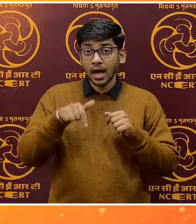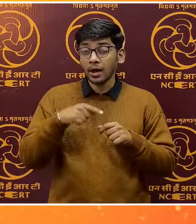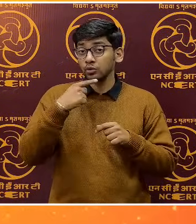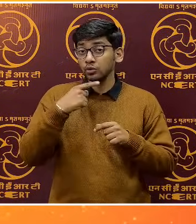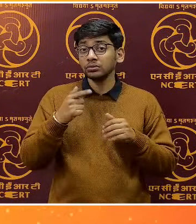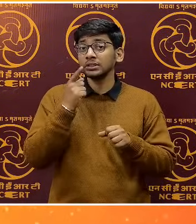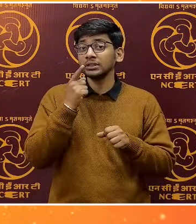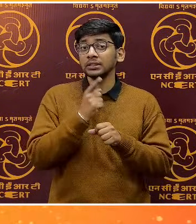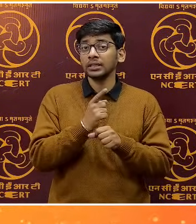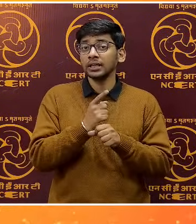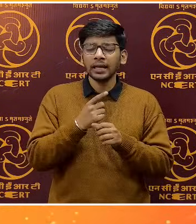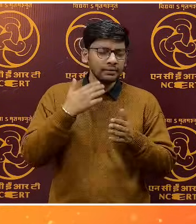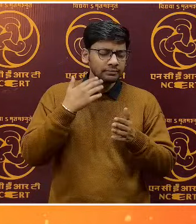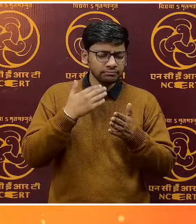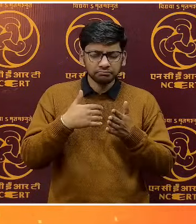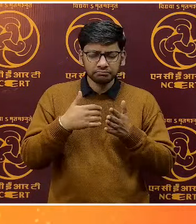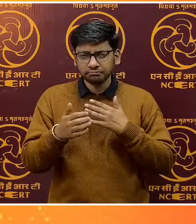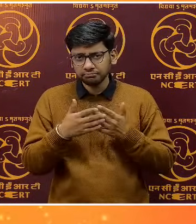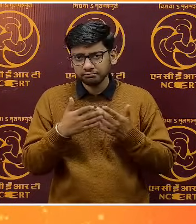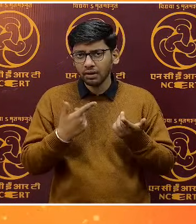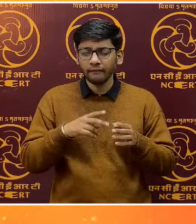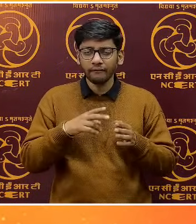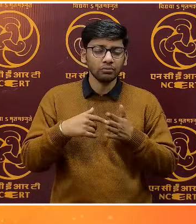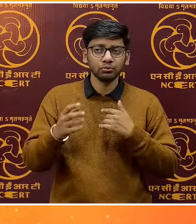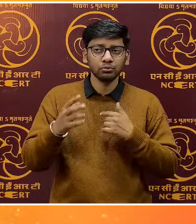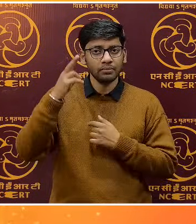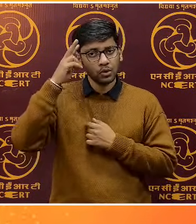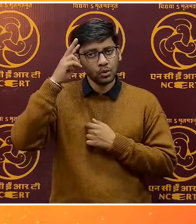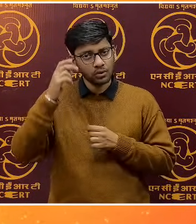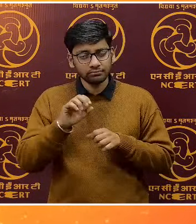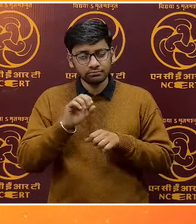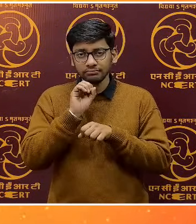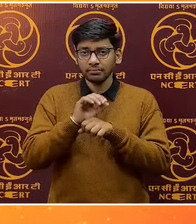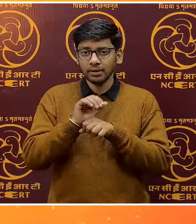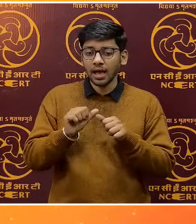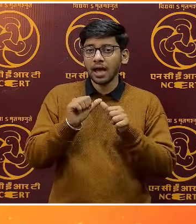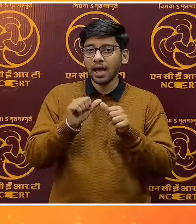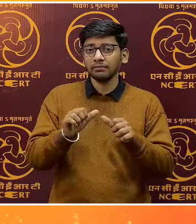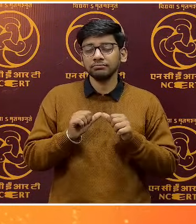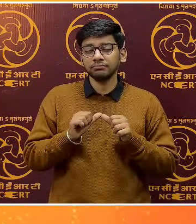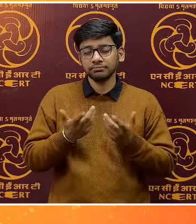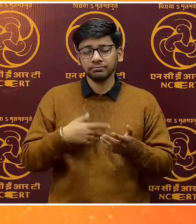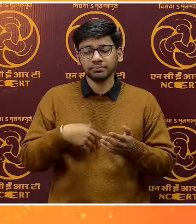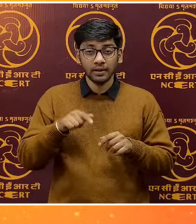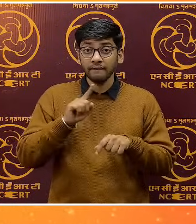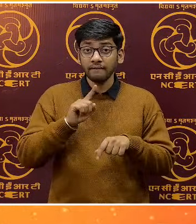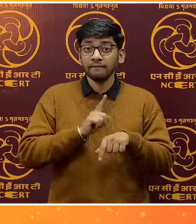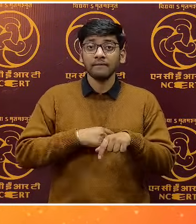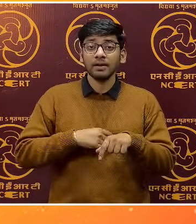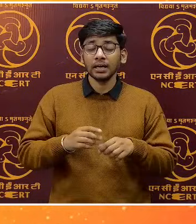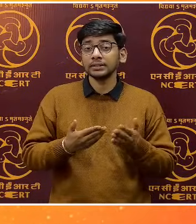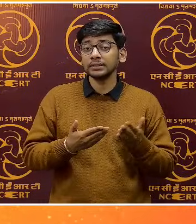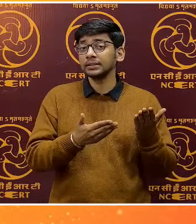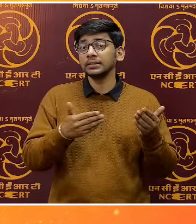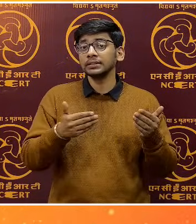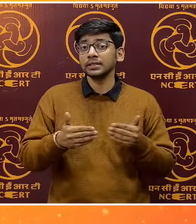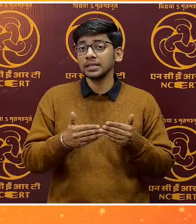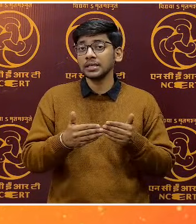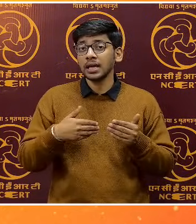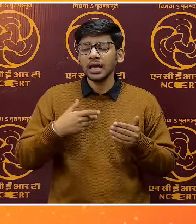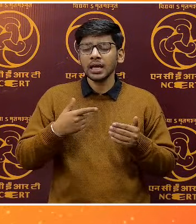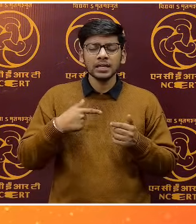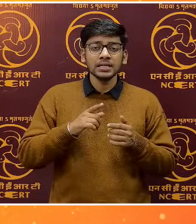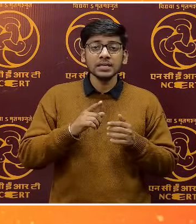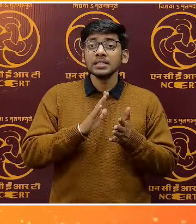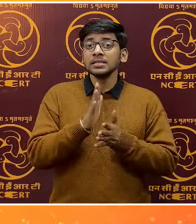more than happy to answer all your doubts, all your queries. So firstly, let me please introduce you to our sign language